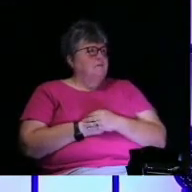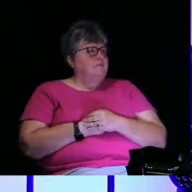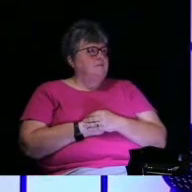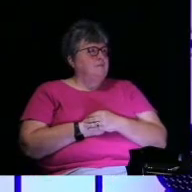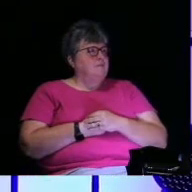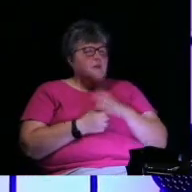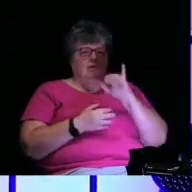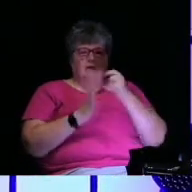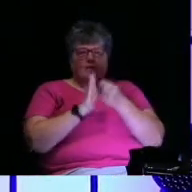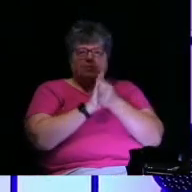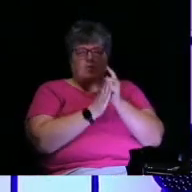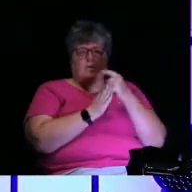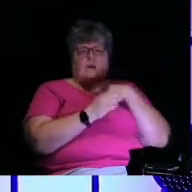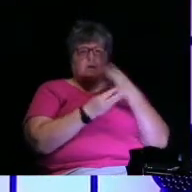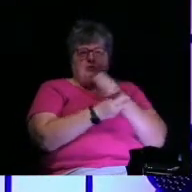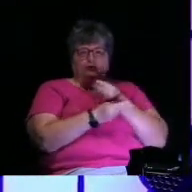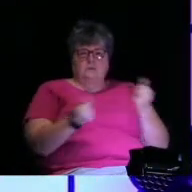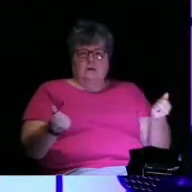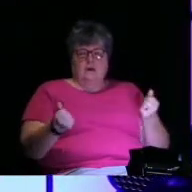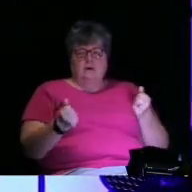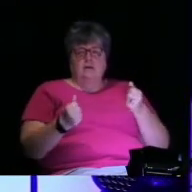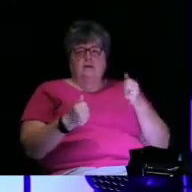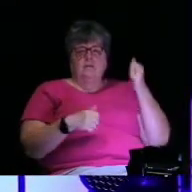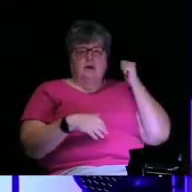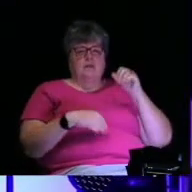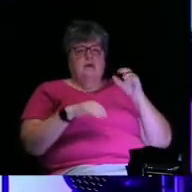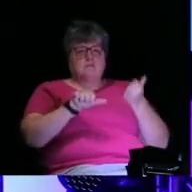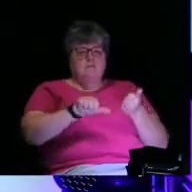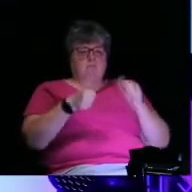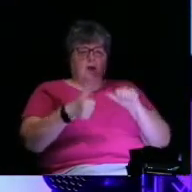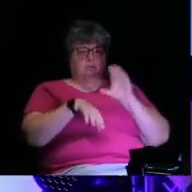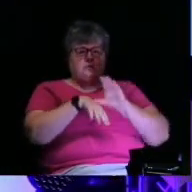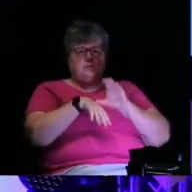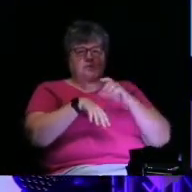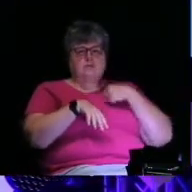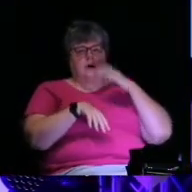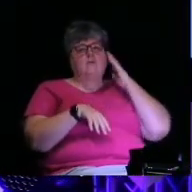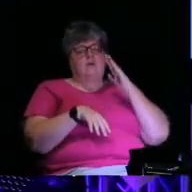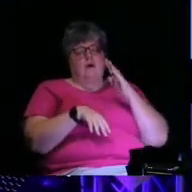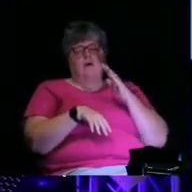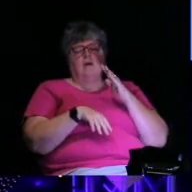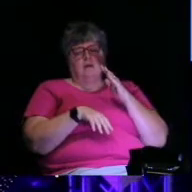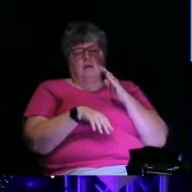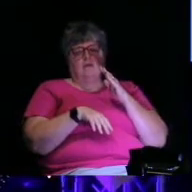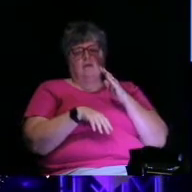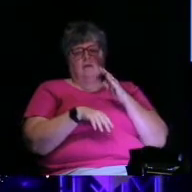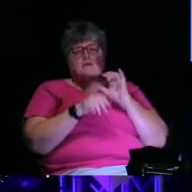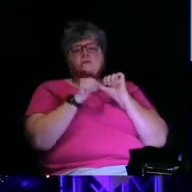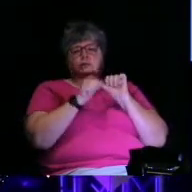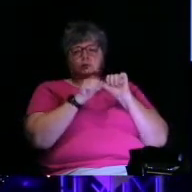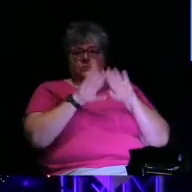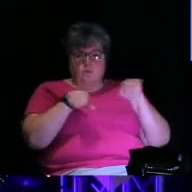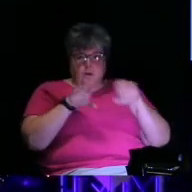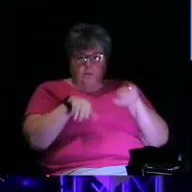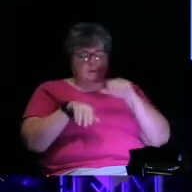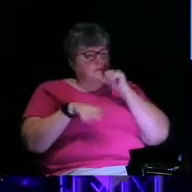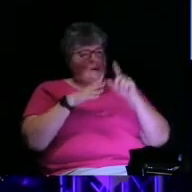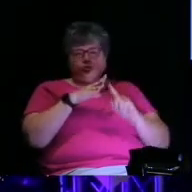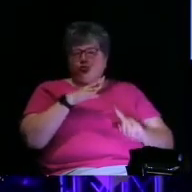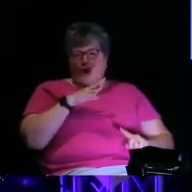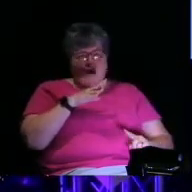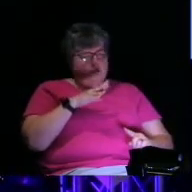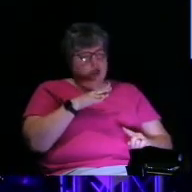In that moment, I resolved, sitting in the back of that Baptist church, I resolved, I'm going to keep swimming. I'm going to keep swimming. I'm not going to drown. I'm not going to